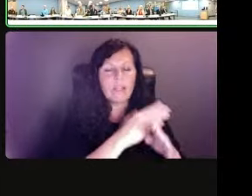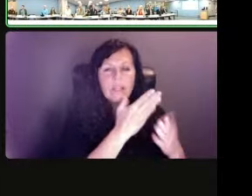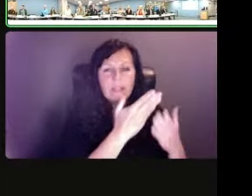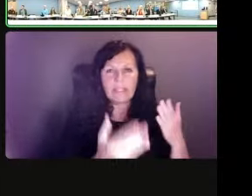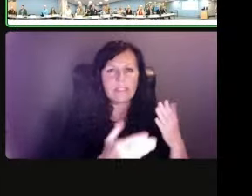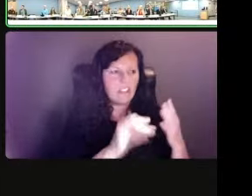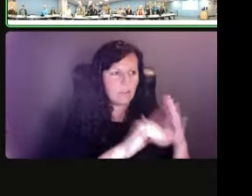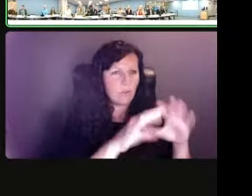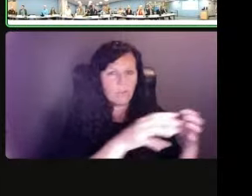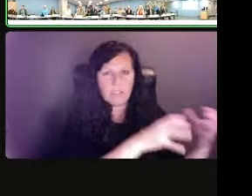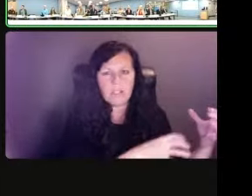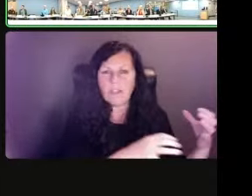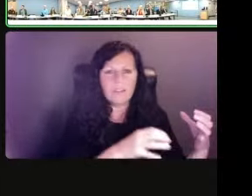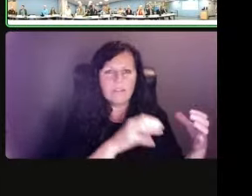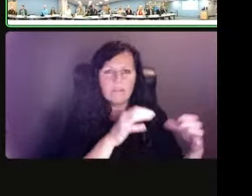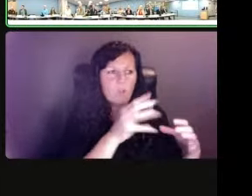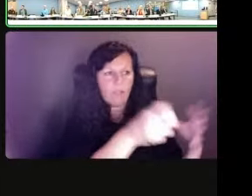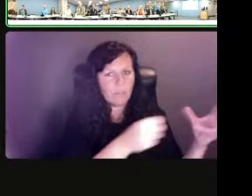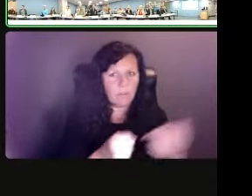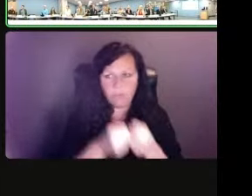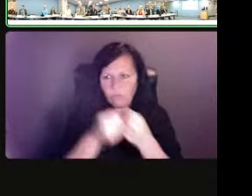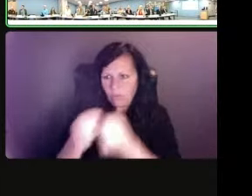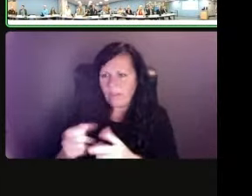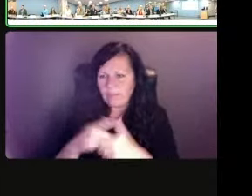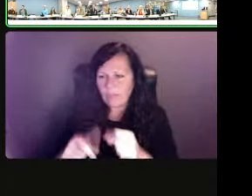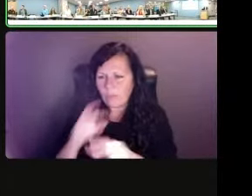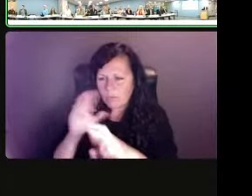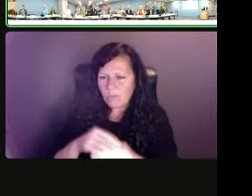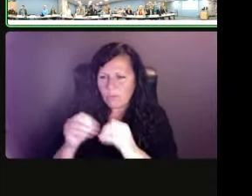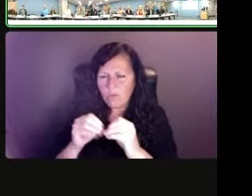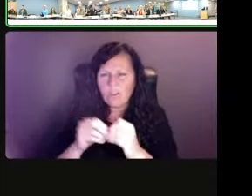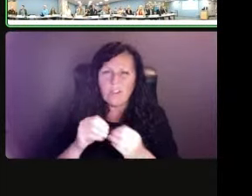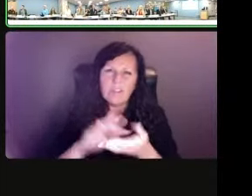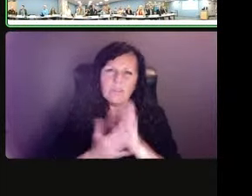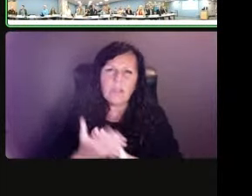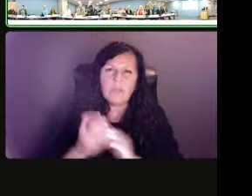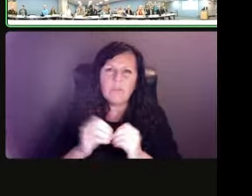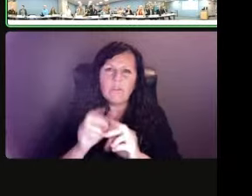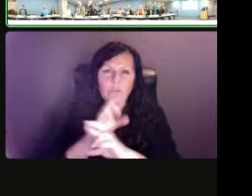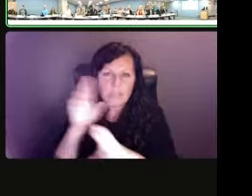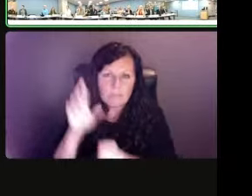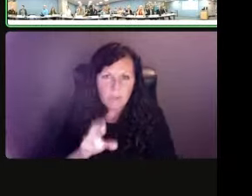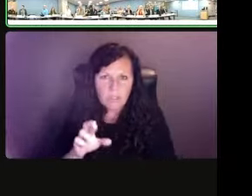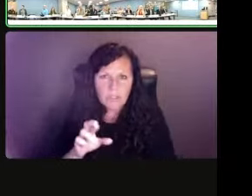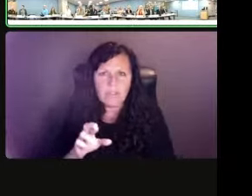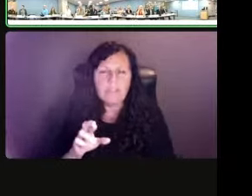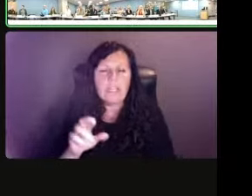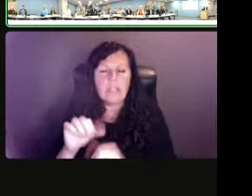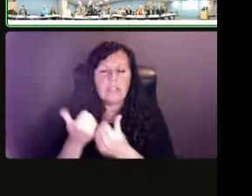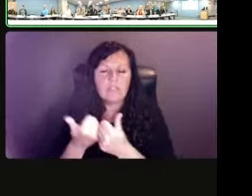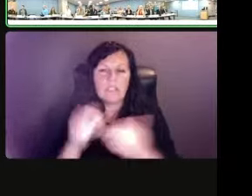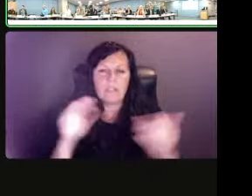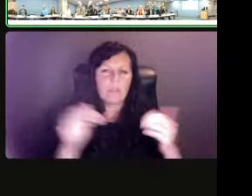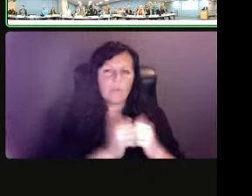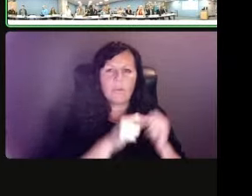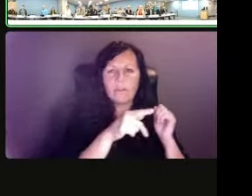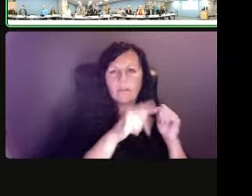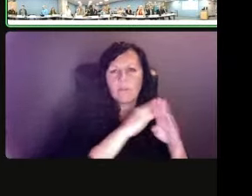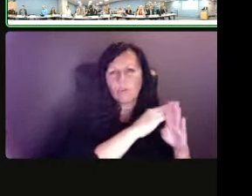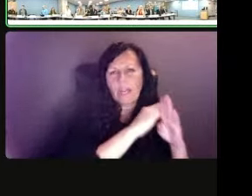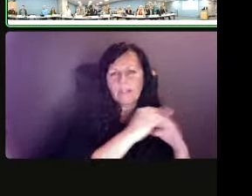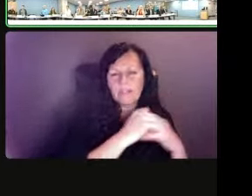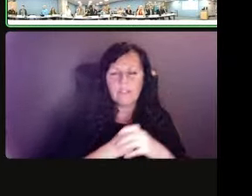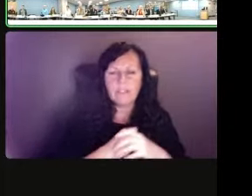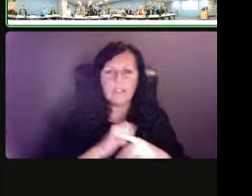more responsive. You're becoming more of a responsive agency instead of a proactive agency. But your task force officers are the first place you have to